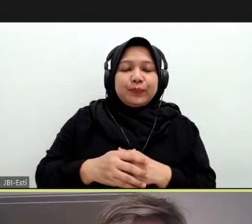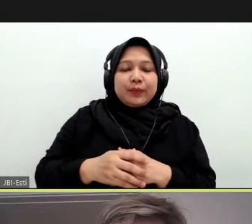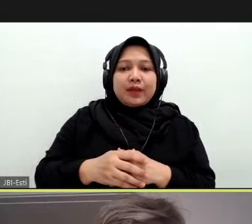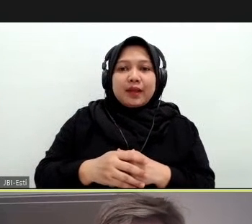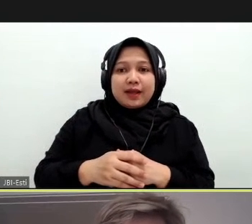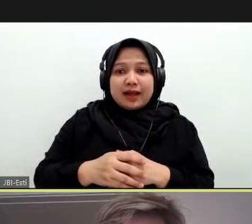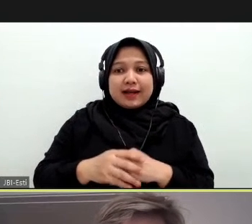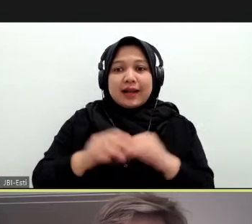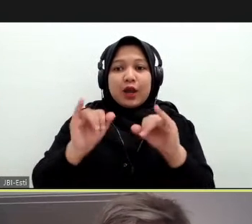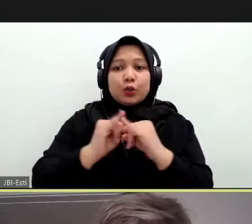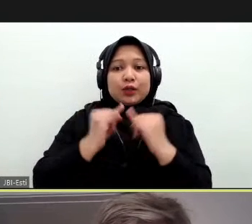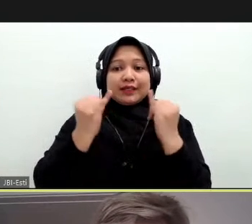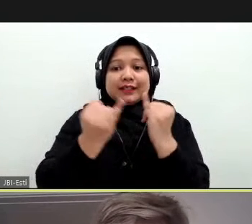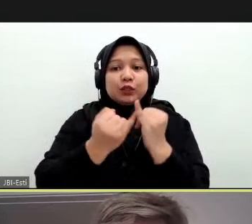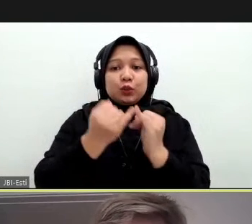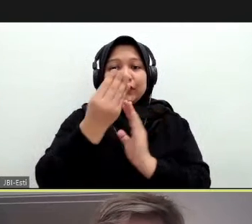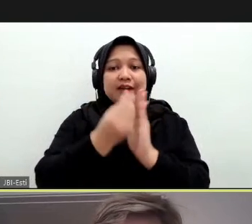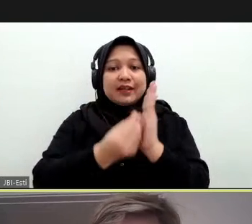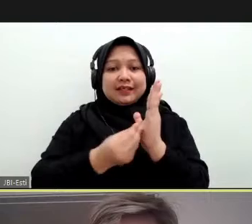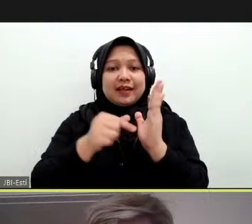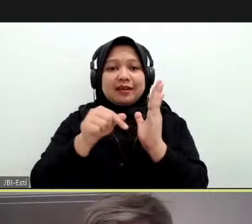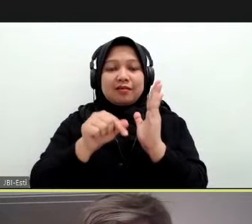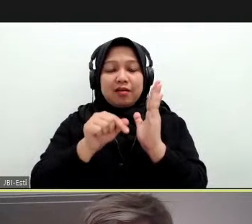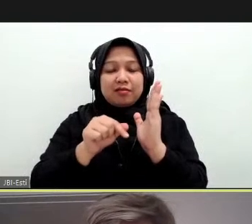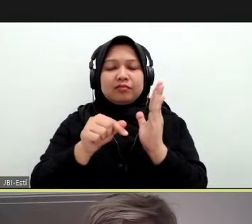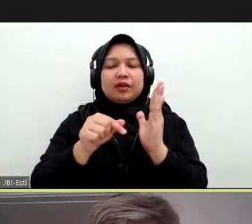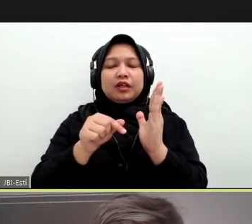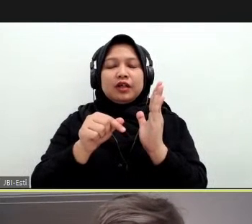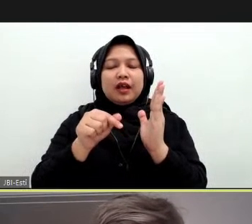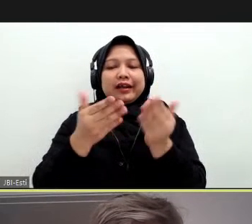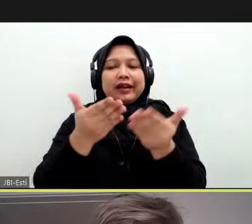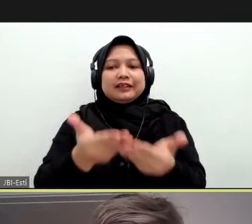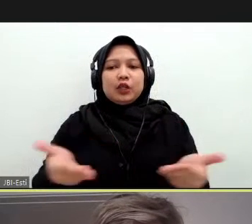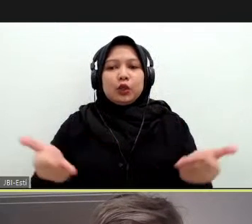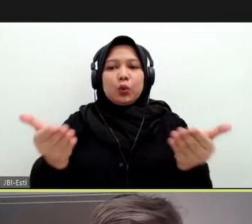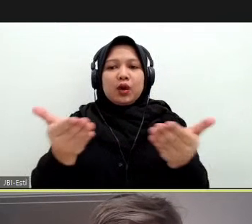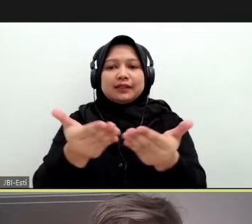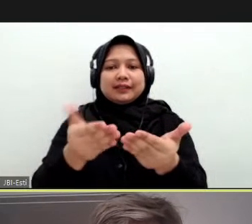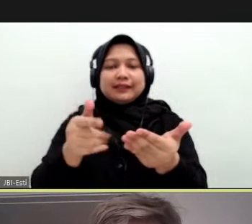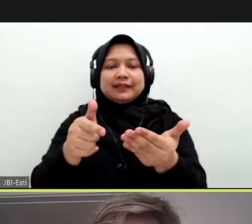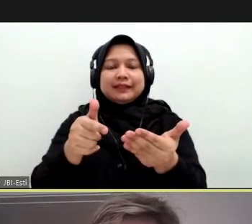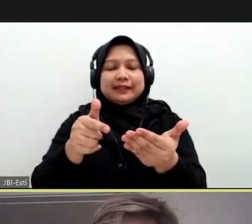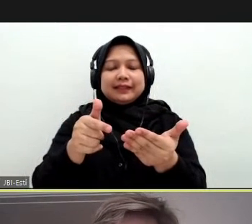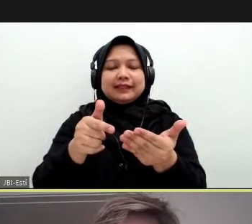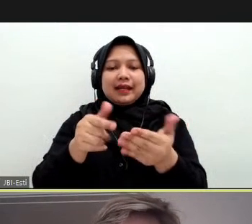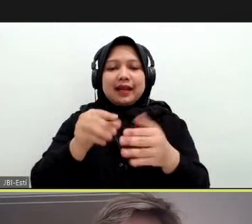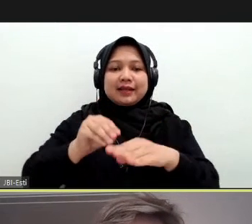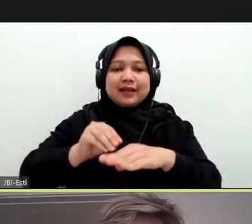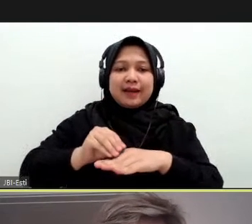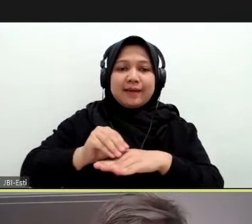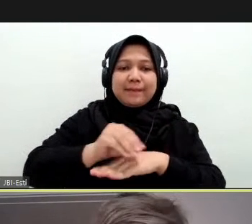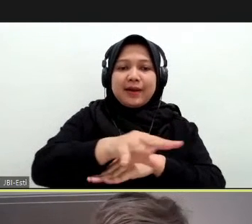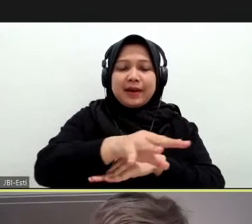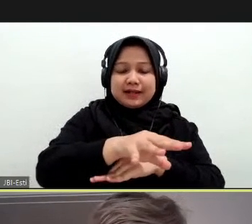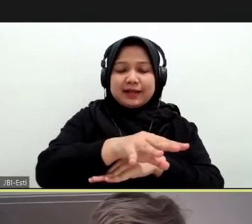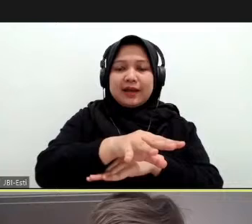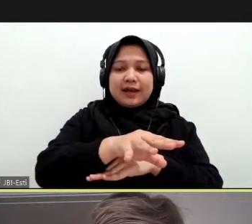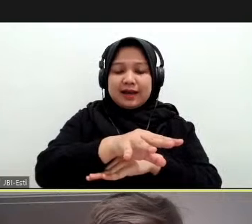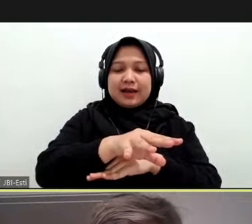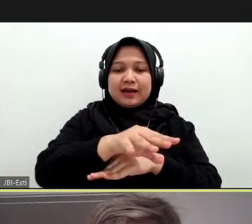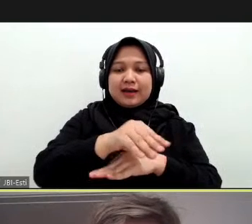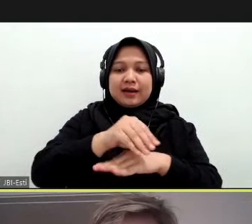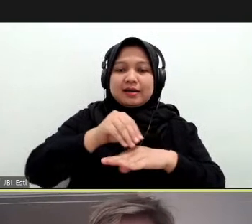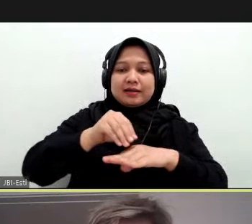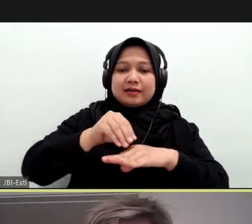of terminating or restricting business relations with clients or categories of clients to avoid rather than manage the